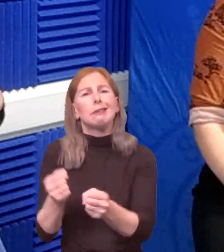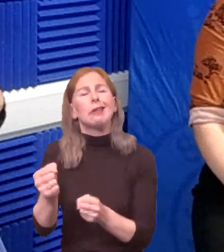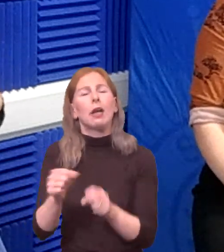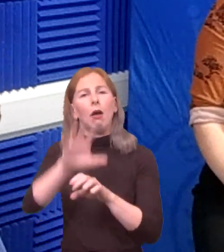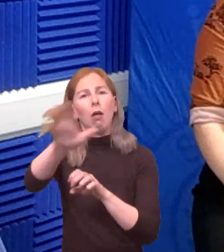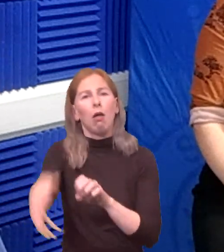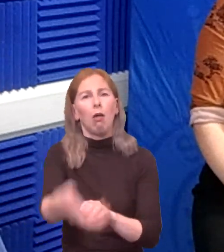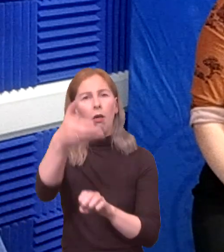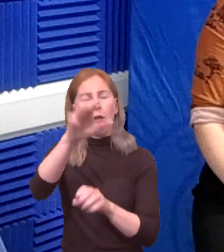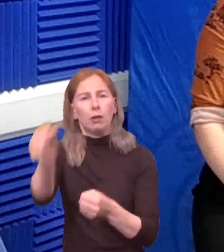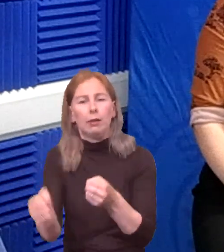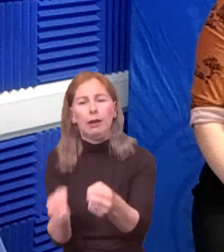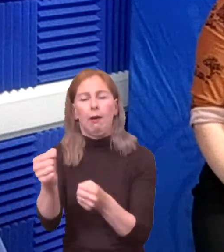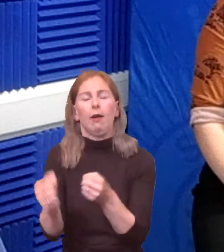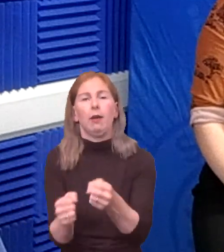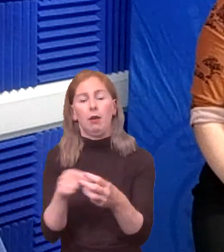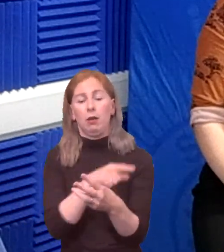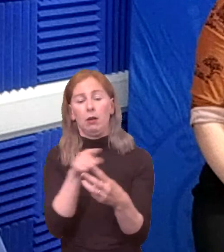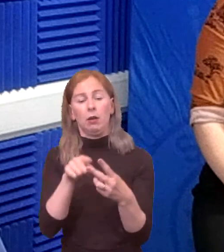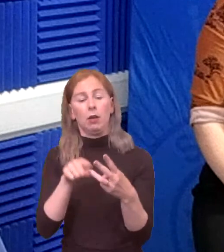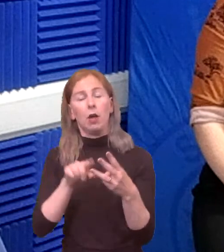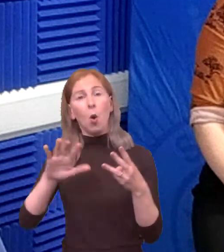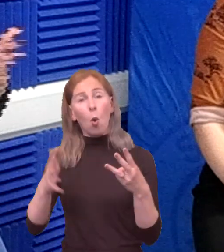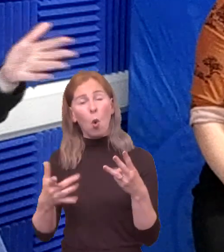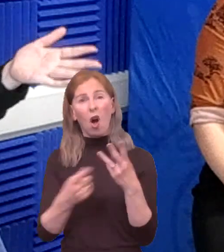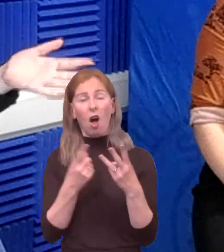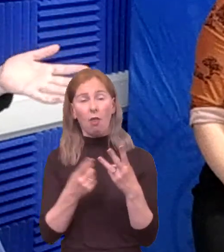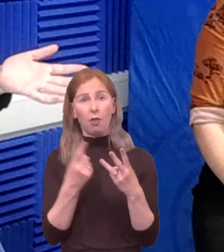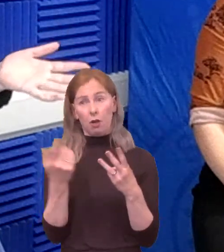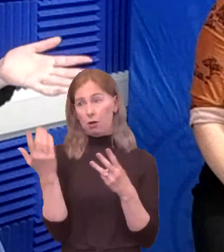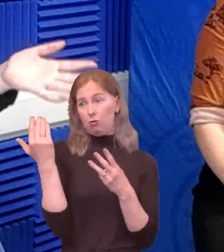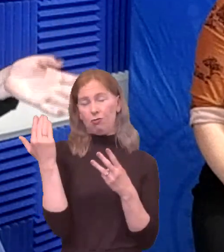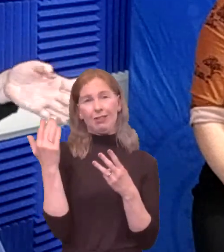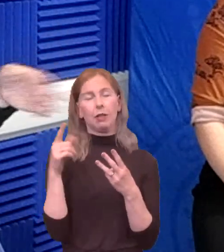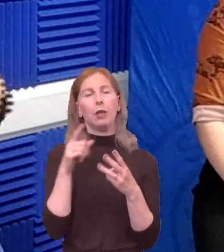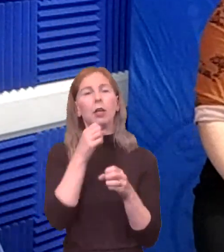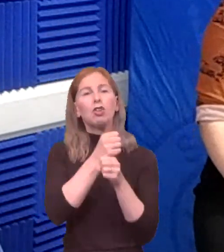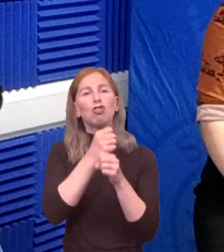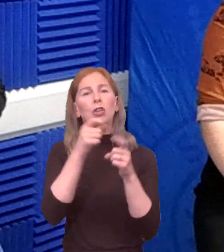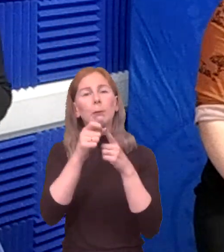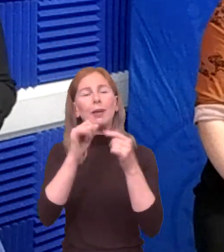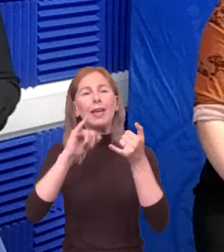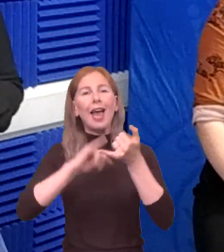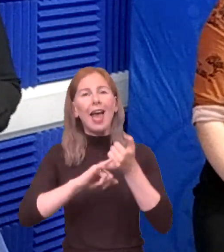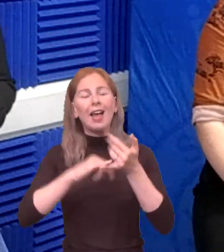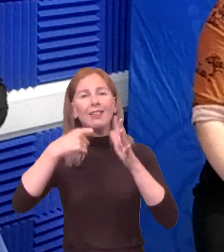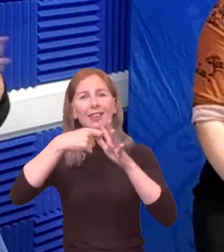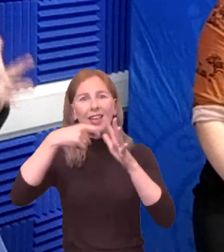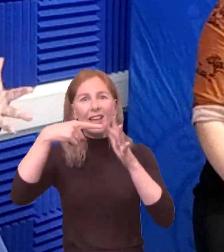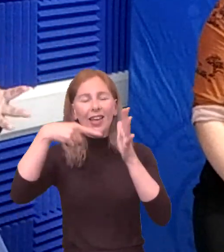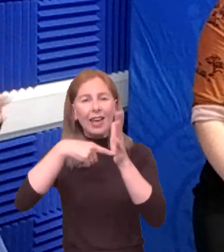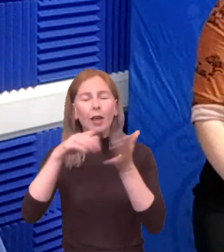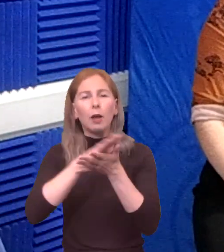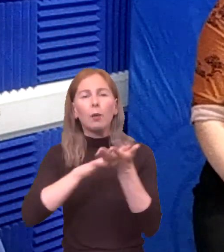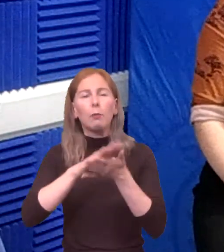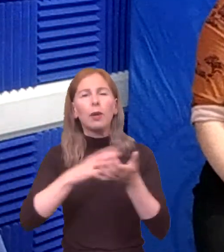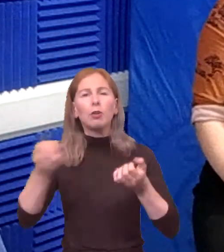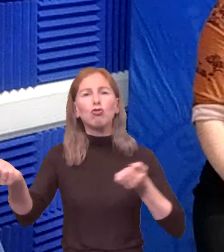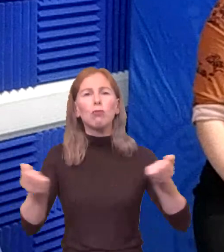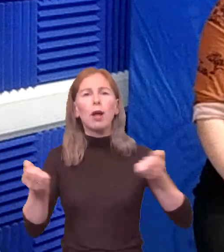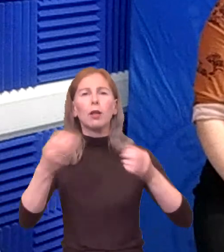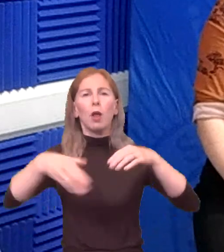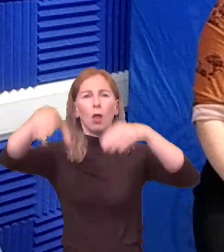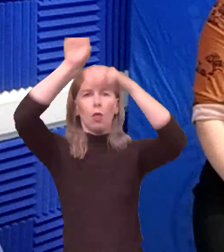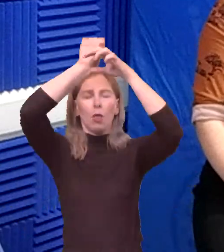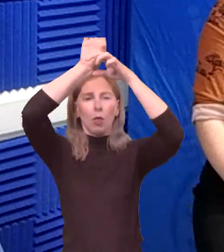kit that goes on top of tractors and helps it navigate the field. If you've watched Jeremy Clarkson, you'll know how important that is. And when those bits